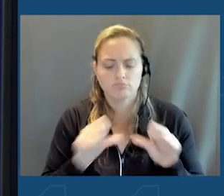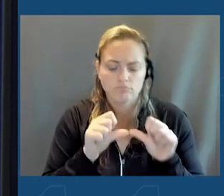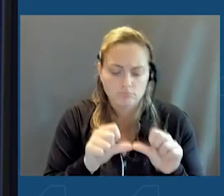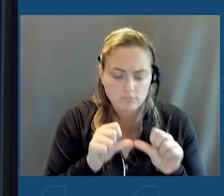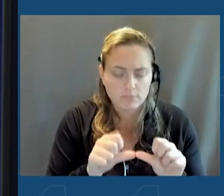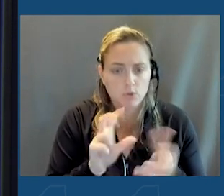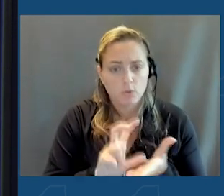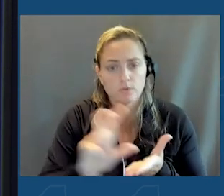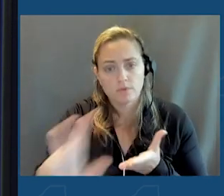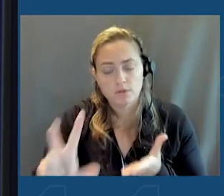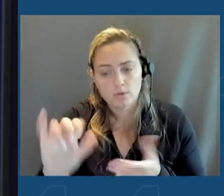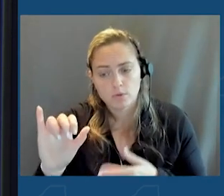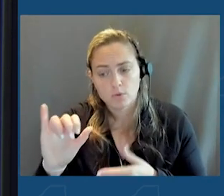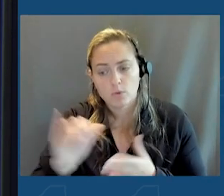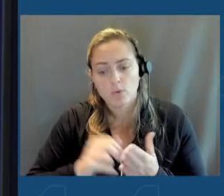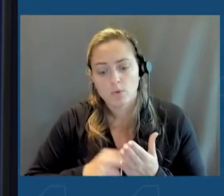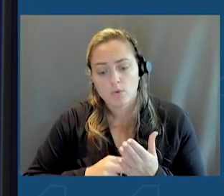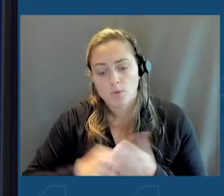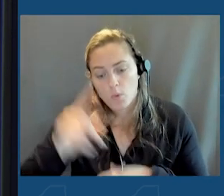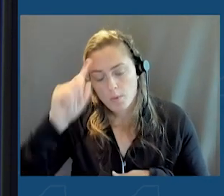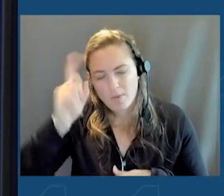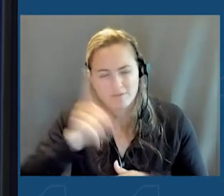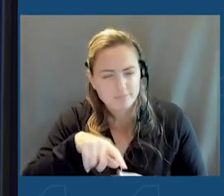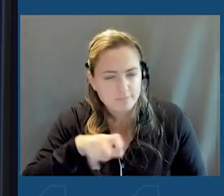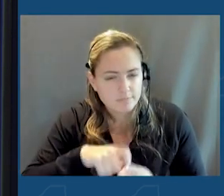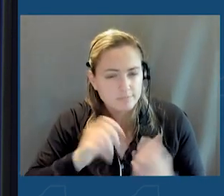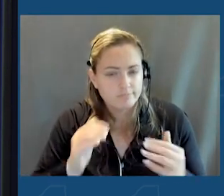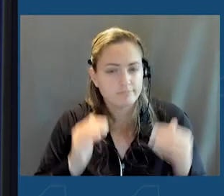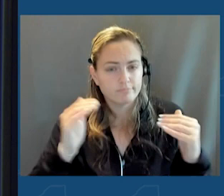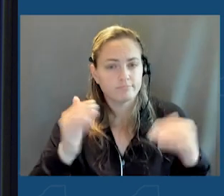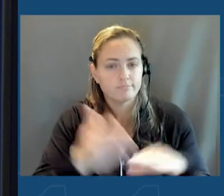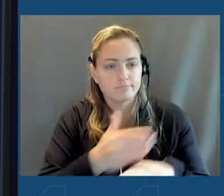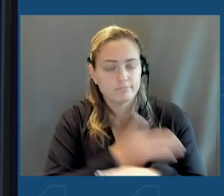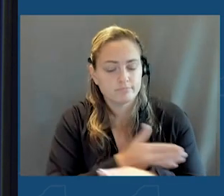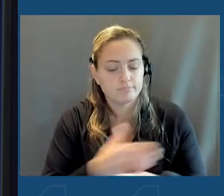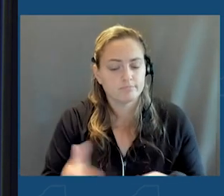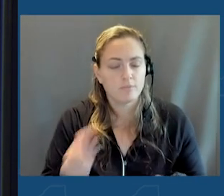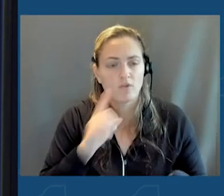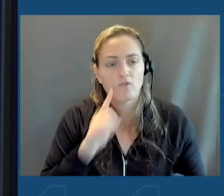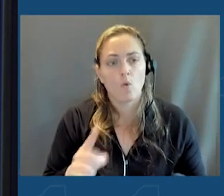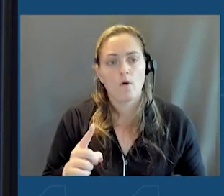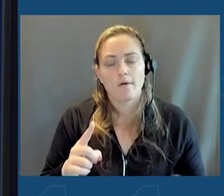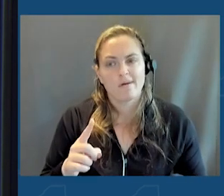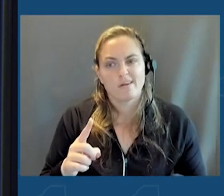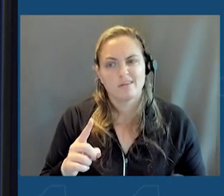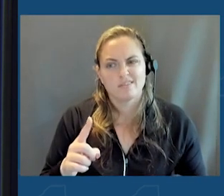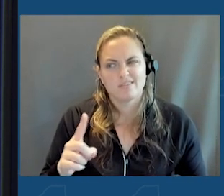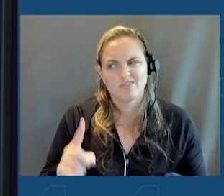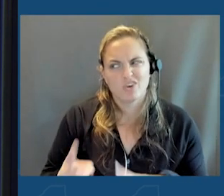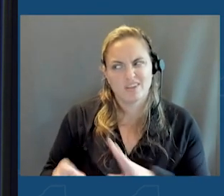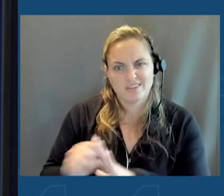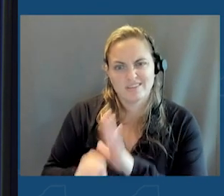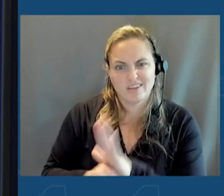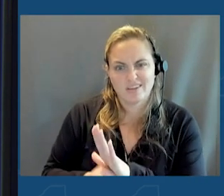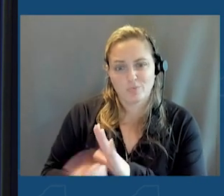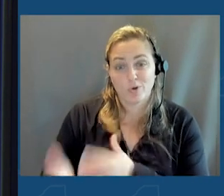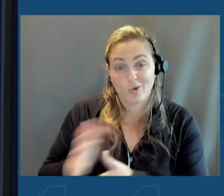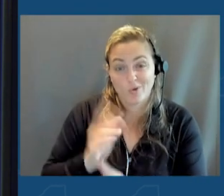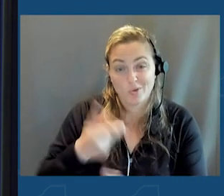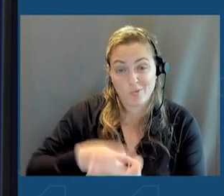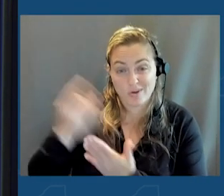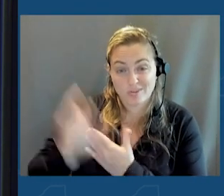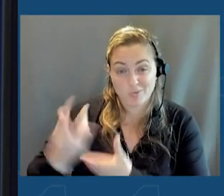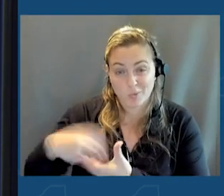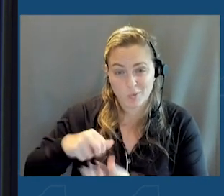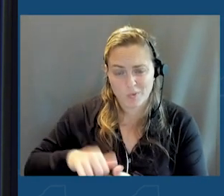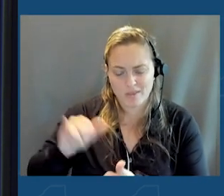investment to the Bronx, particularly advancing the campaign to cap the Cross Bronx to the state's priority projects. Let's make sure